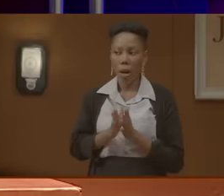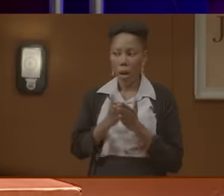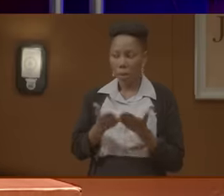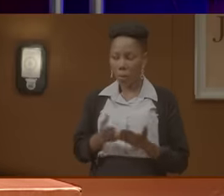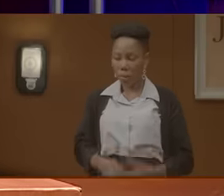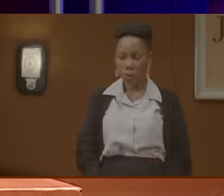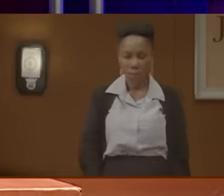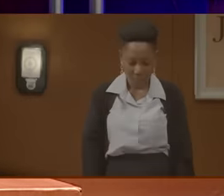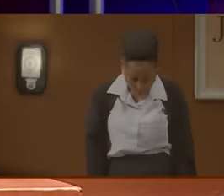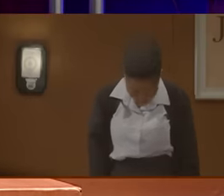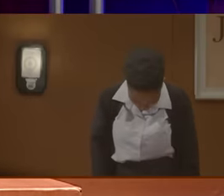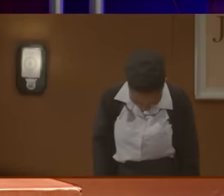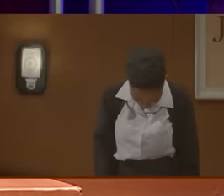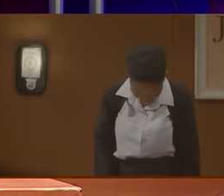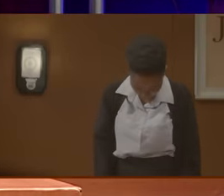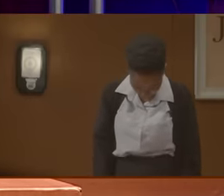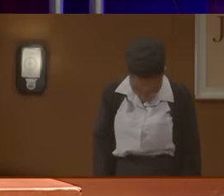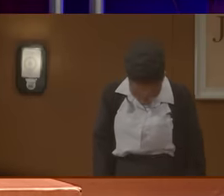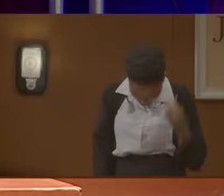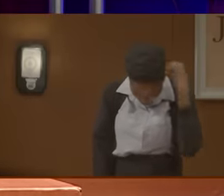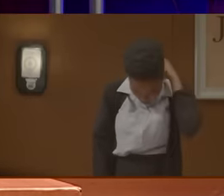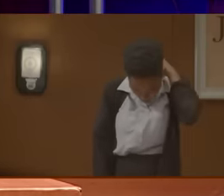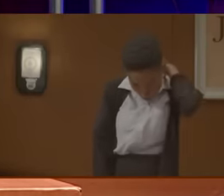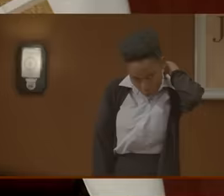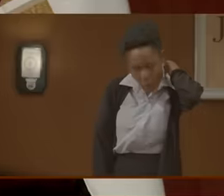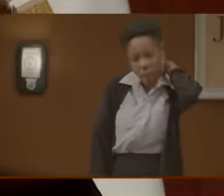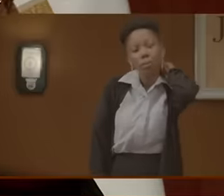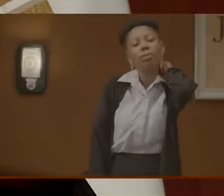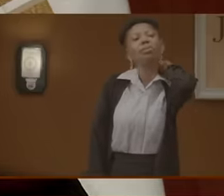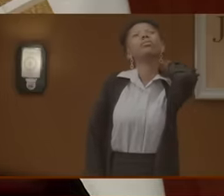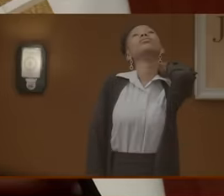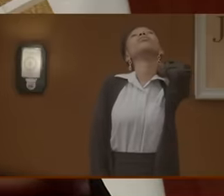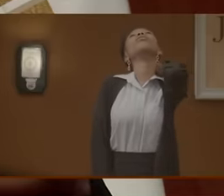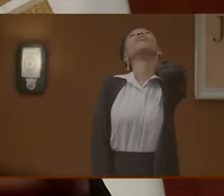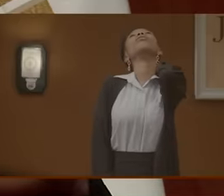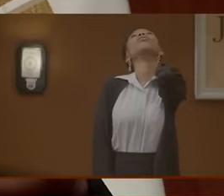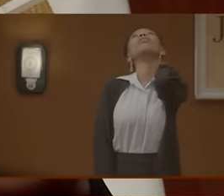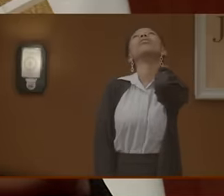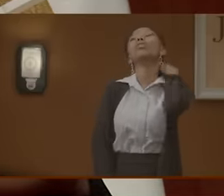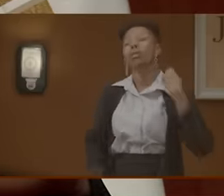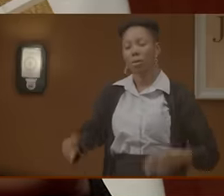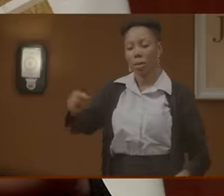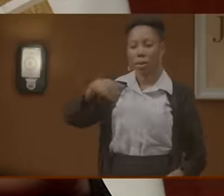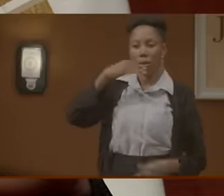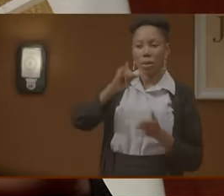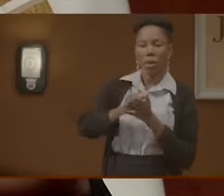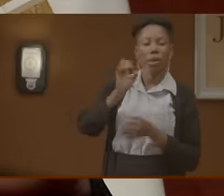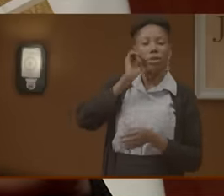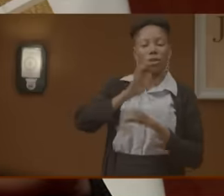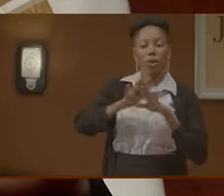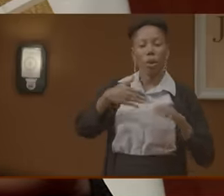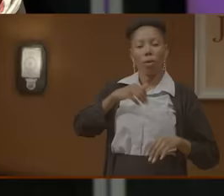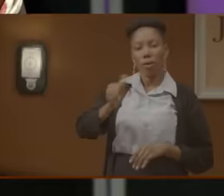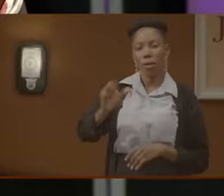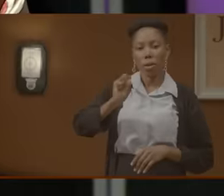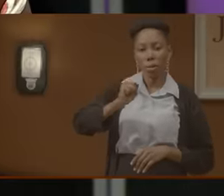now. So she just said her shop has gone down. Is that not what she said? Nothing. Ma. In my shop, Ma. I'm